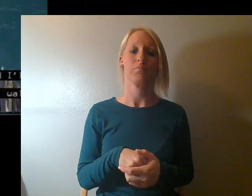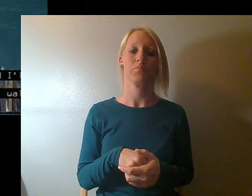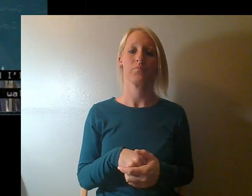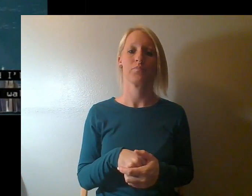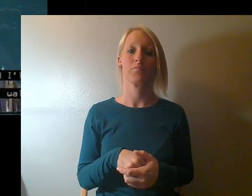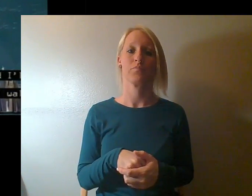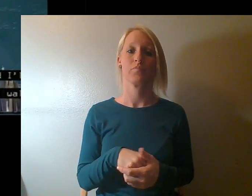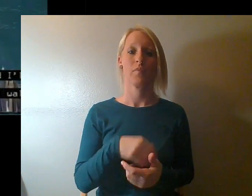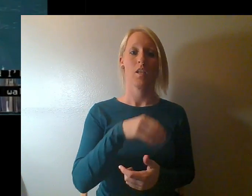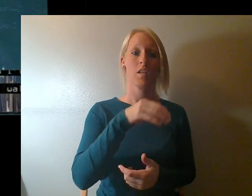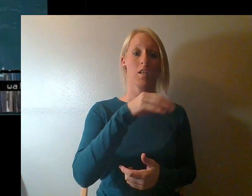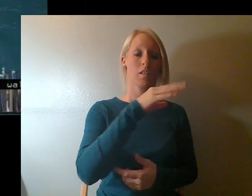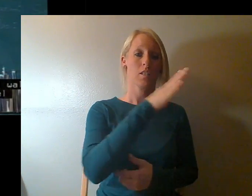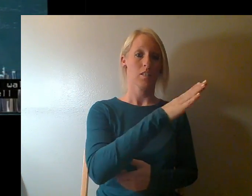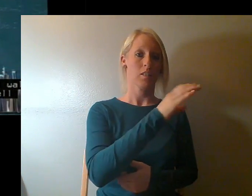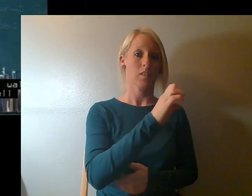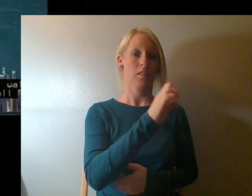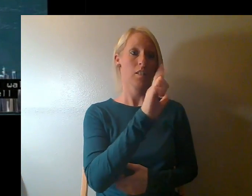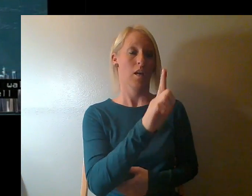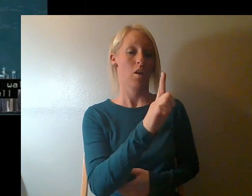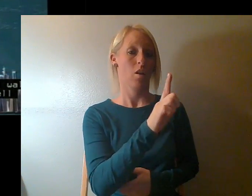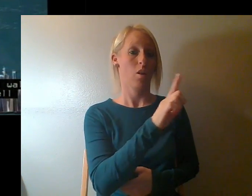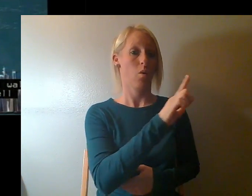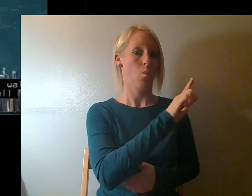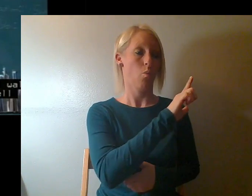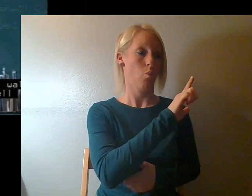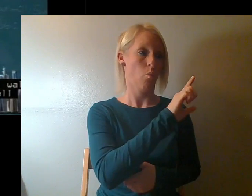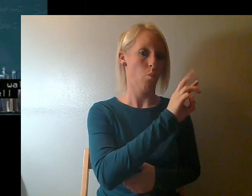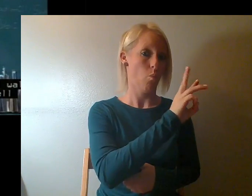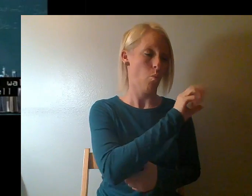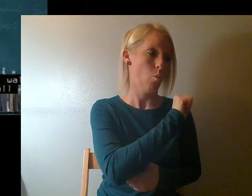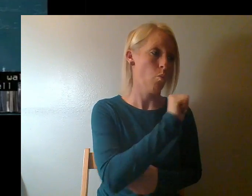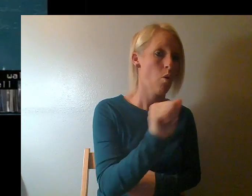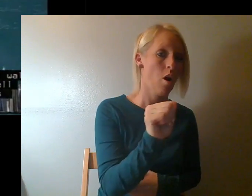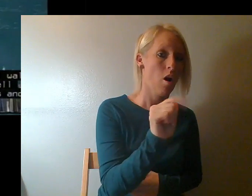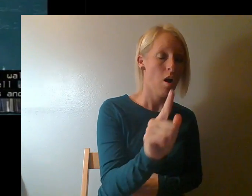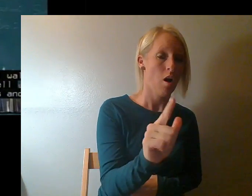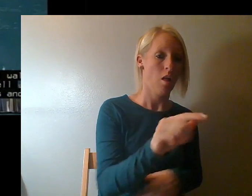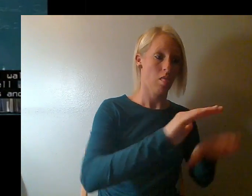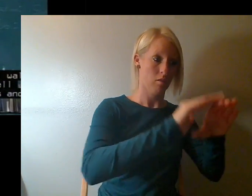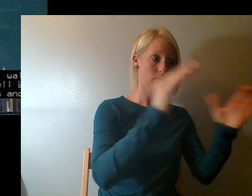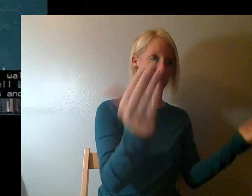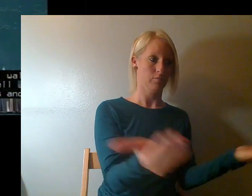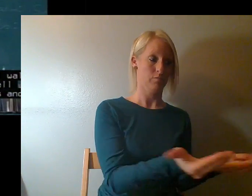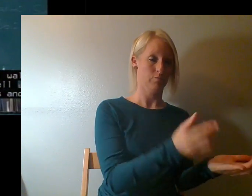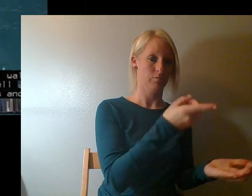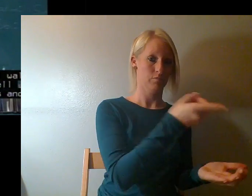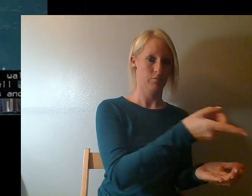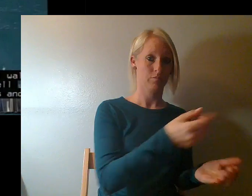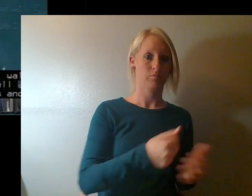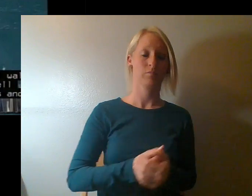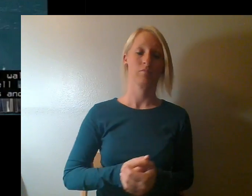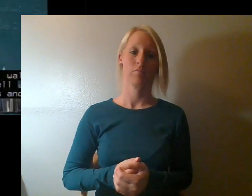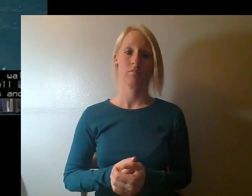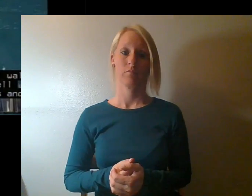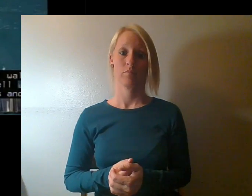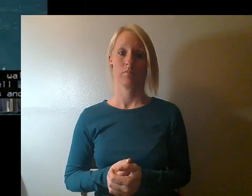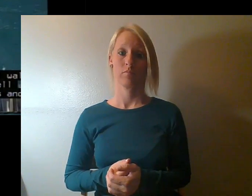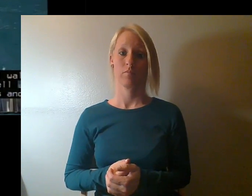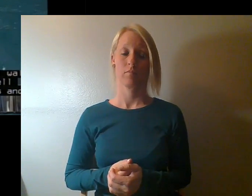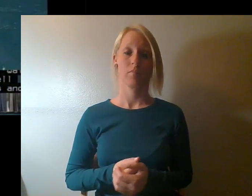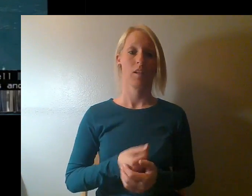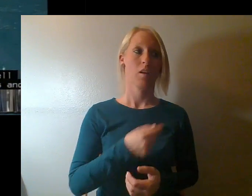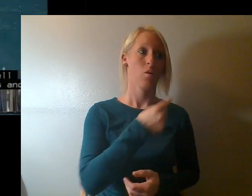cell wall and cell membrane is the cell wall is only in plant cells